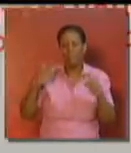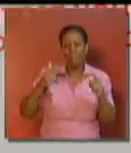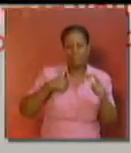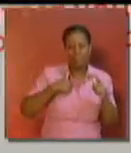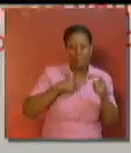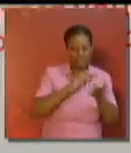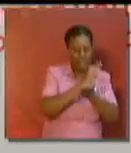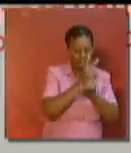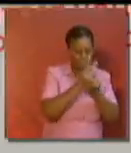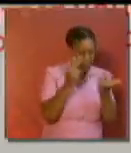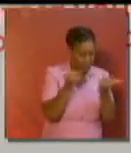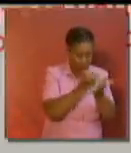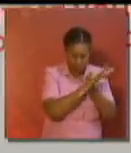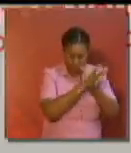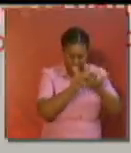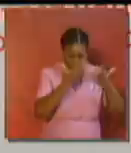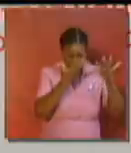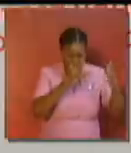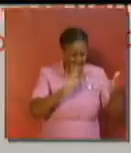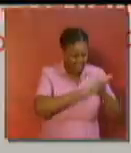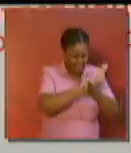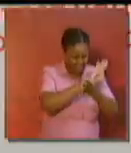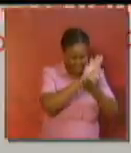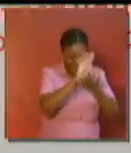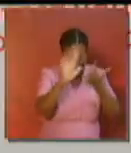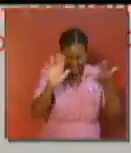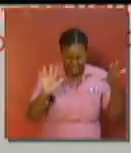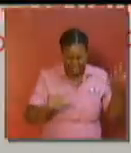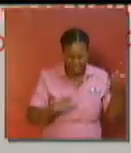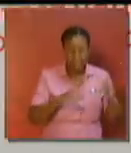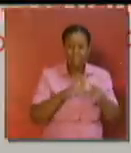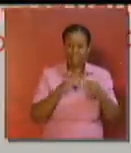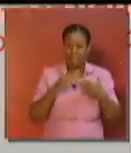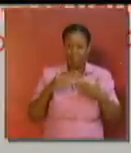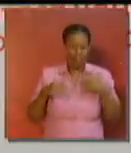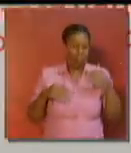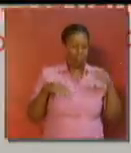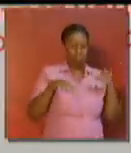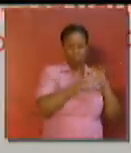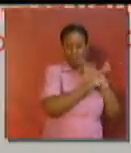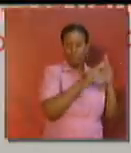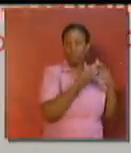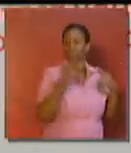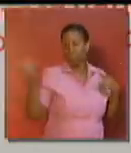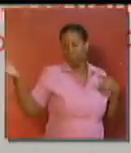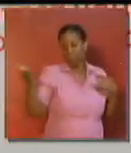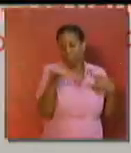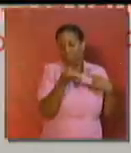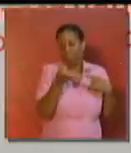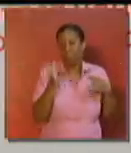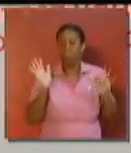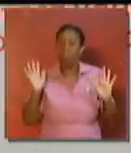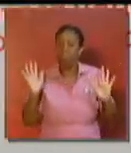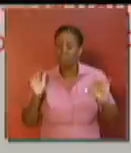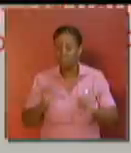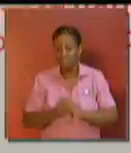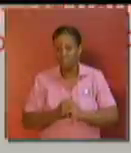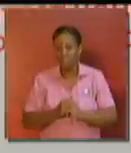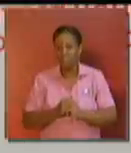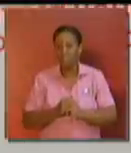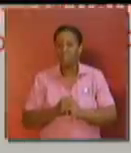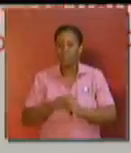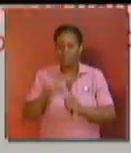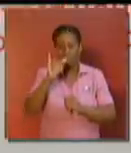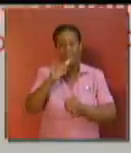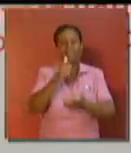the surfaces, all of those things actually help and have been demonstrated to reduce the risk of transmission